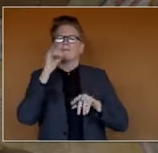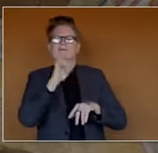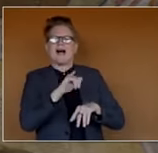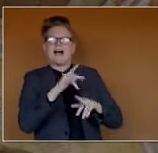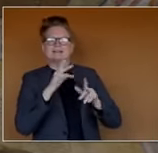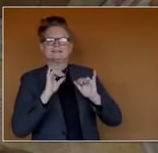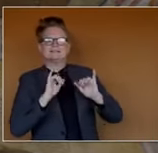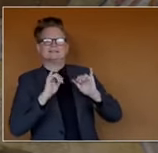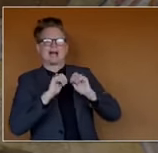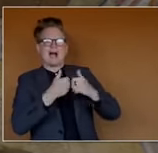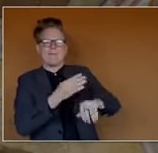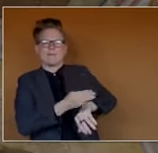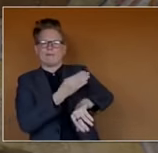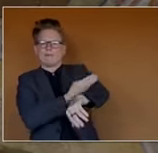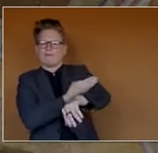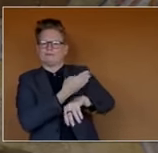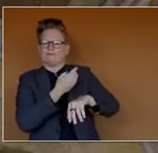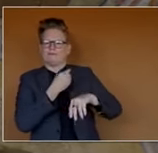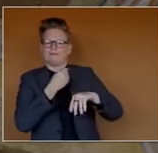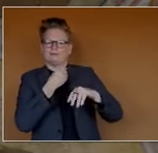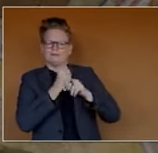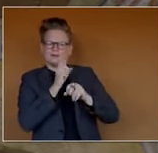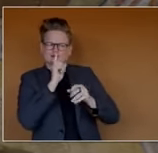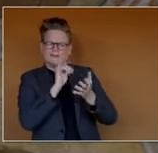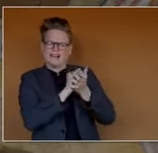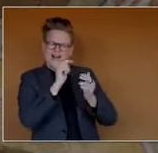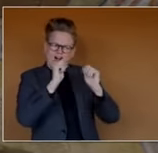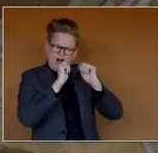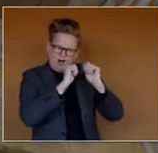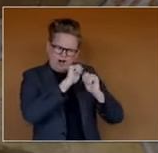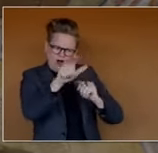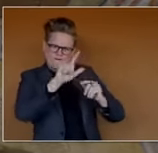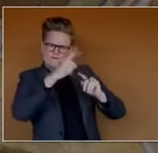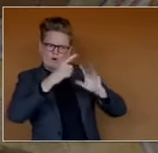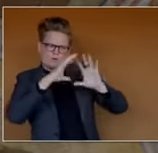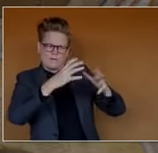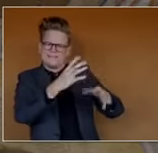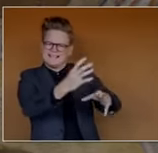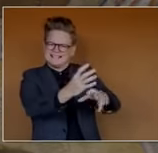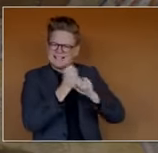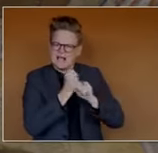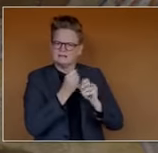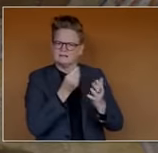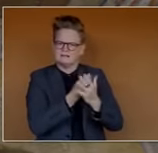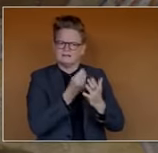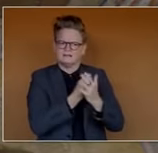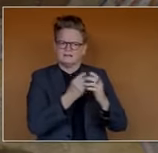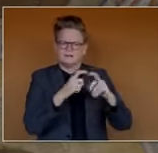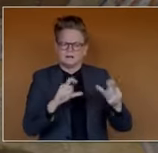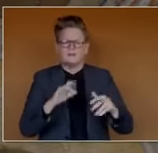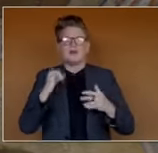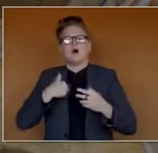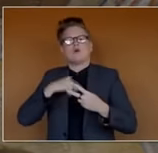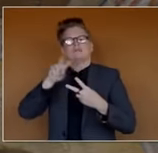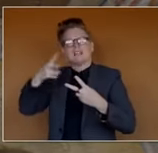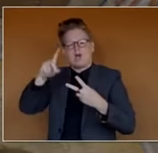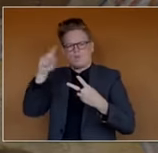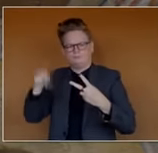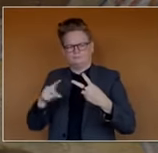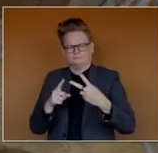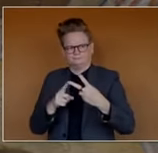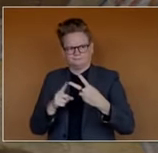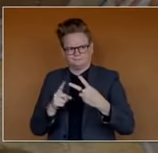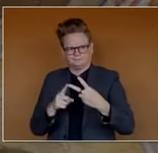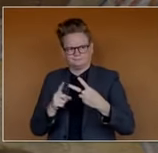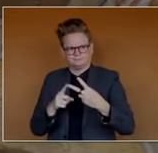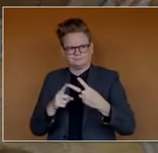people as possible who are eligible are getting that relief. And then the second question is just about the GAN limit. Is that what is guiding this allocation? Is